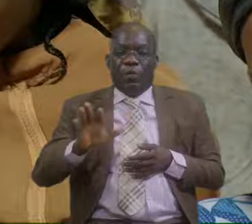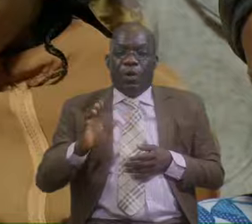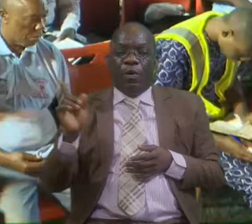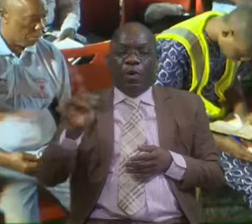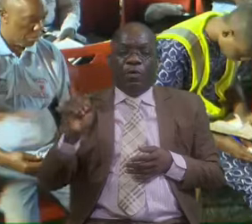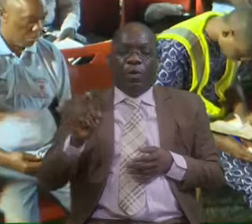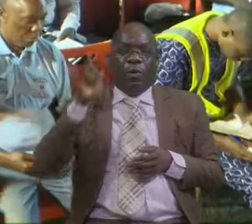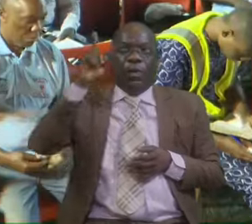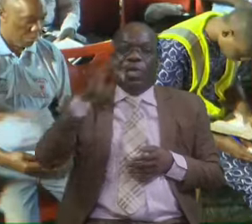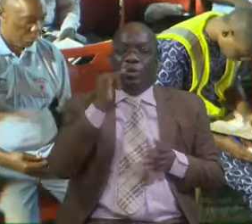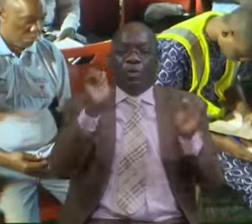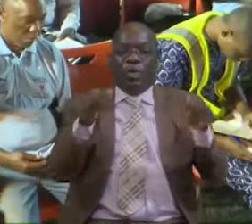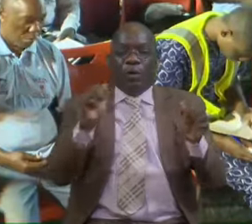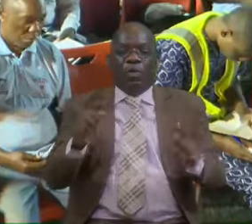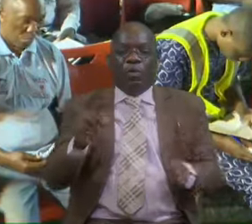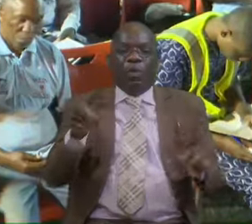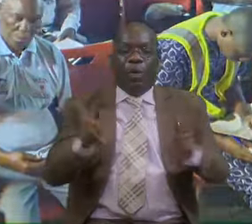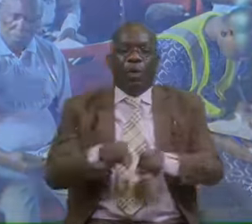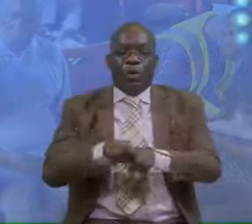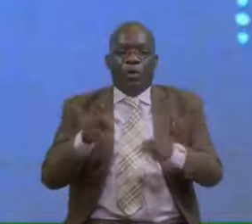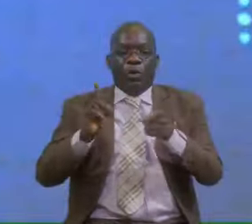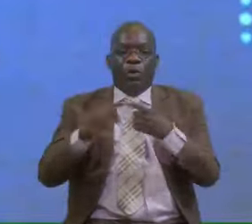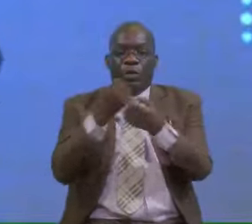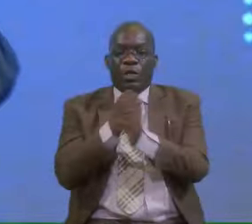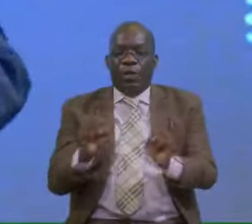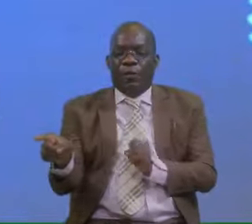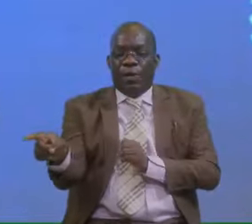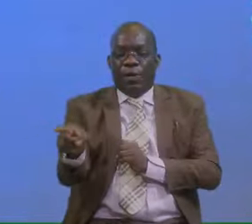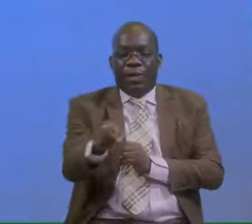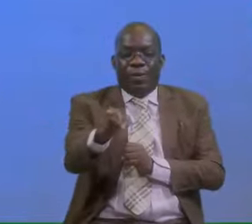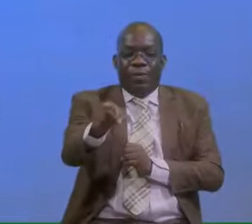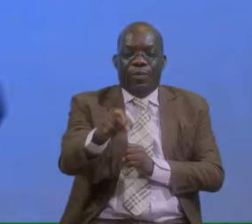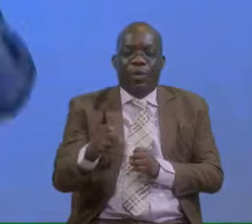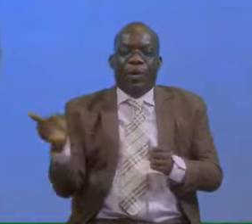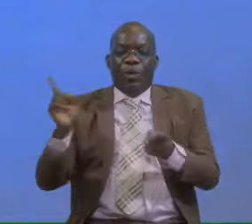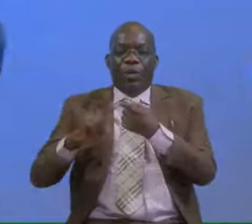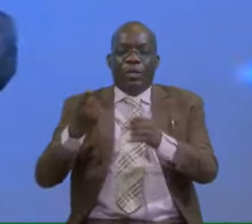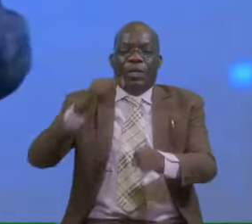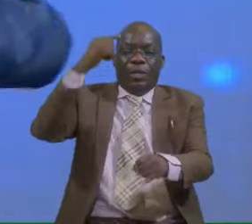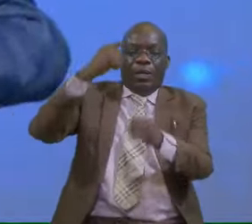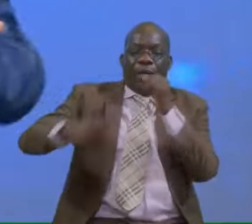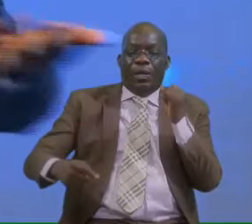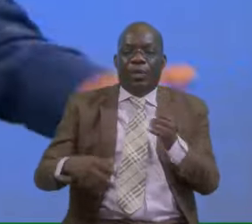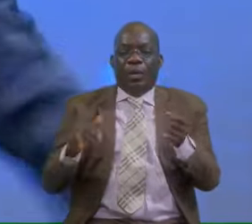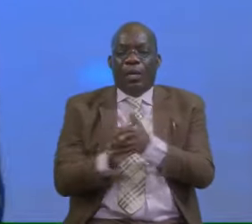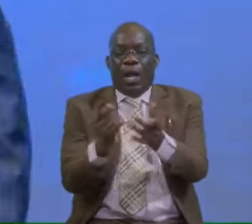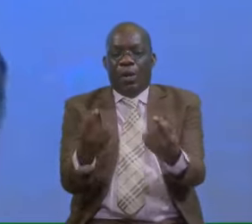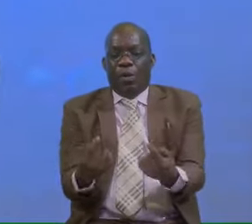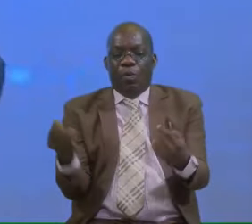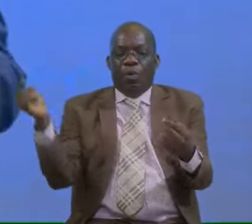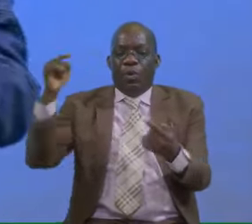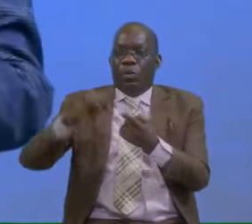is able also to save them to the uttermost that come